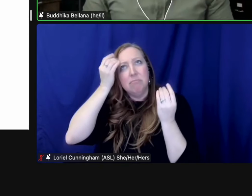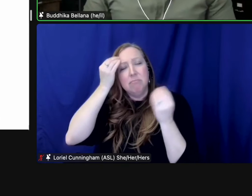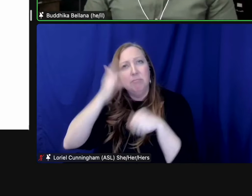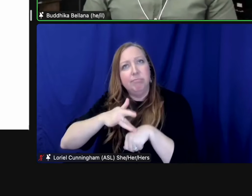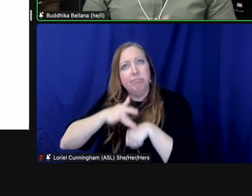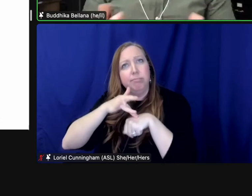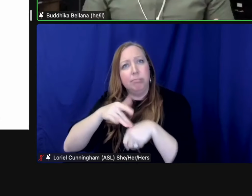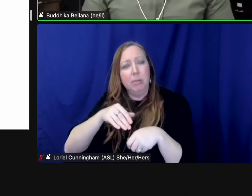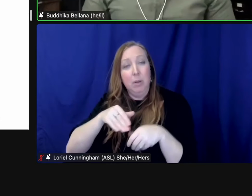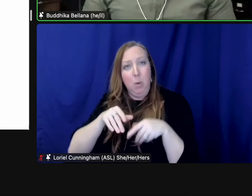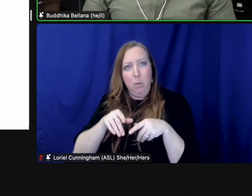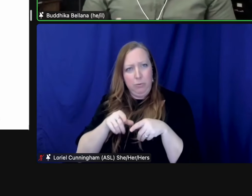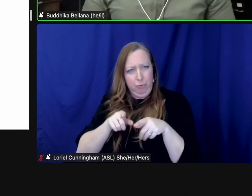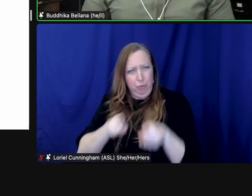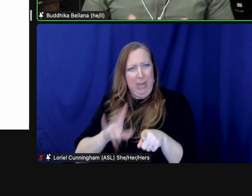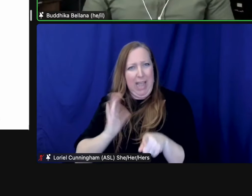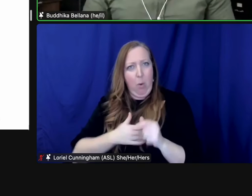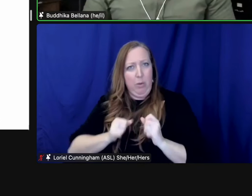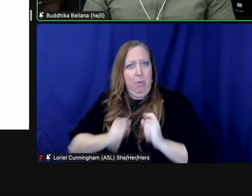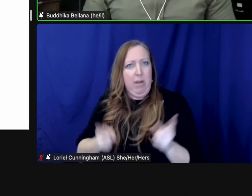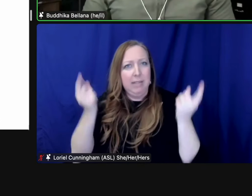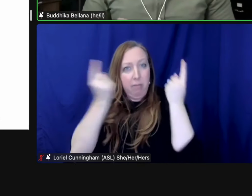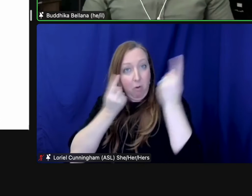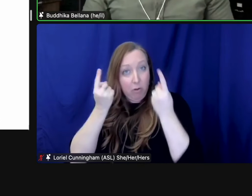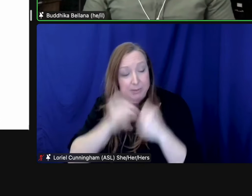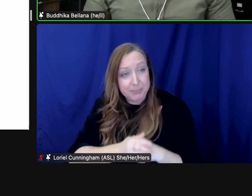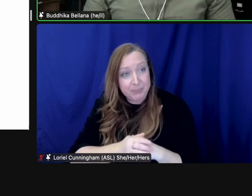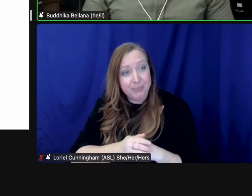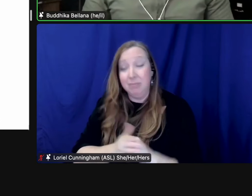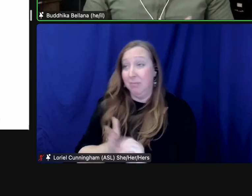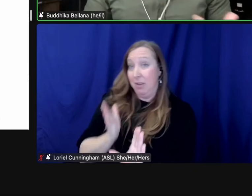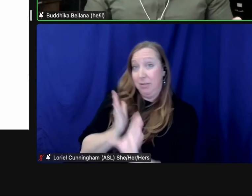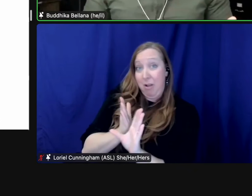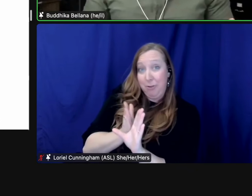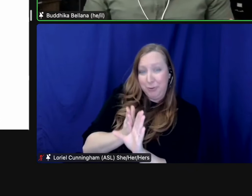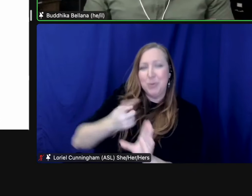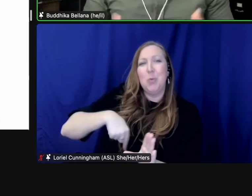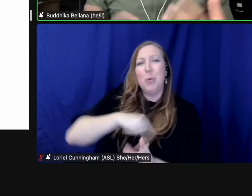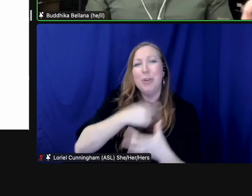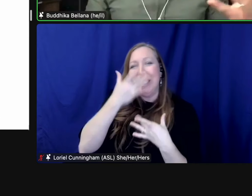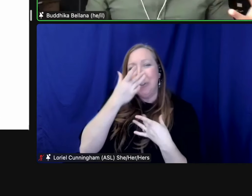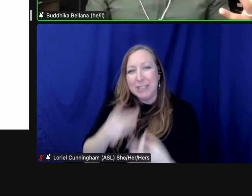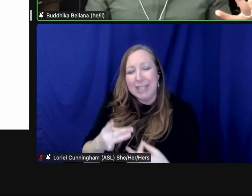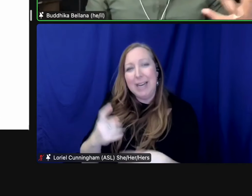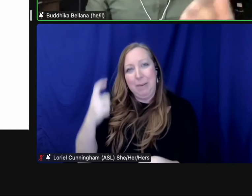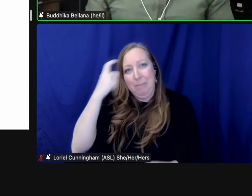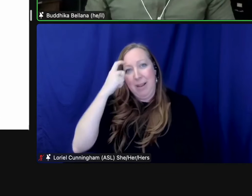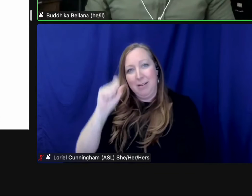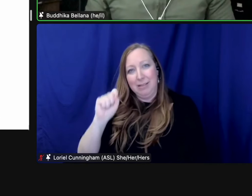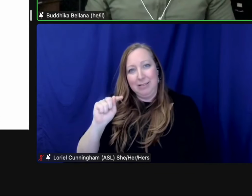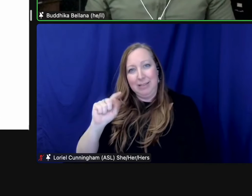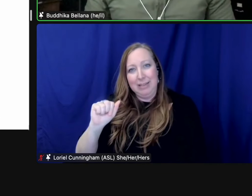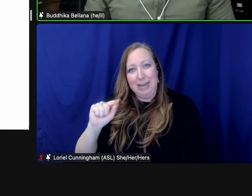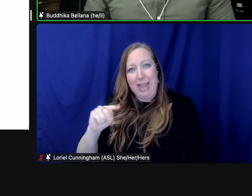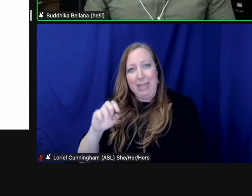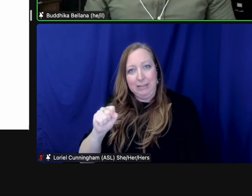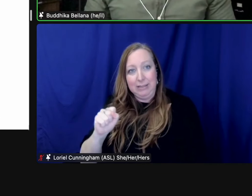So, as psychologists, we're interested in mental states, how we think and what we think about.